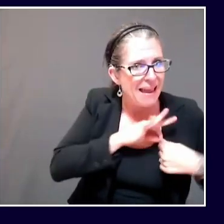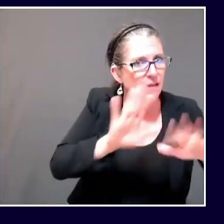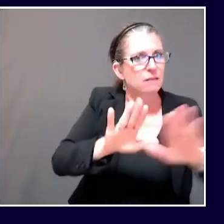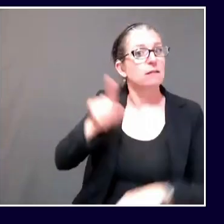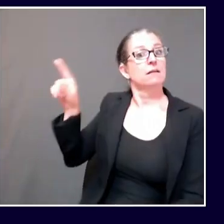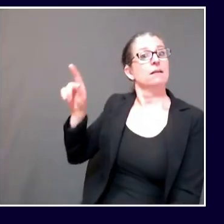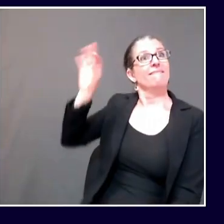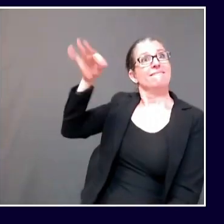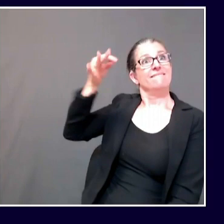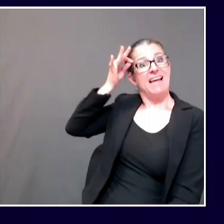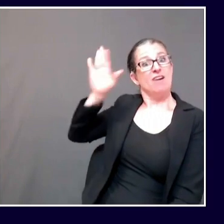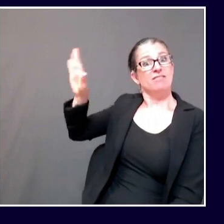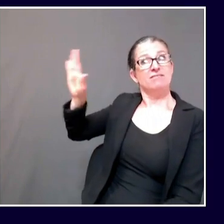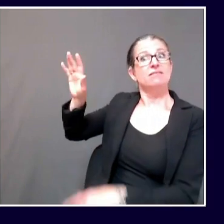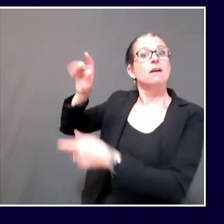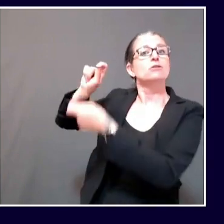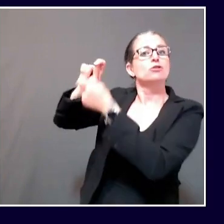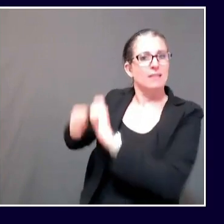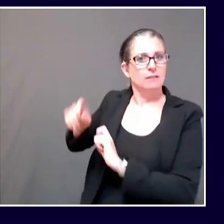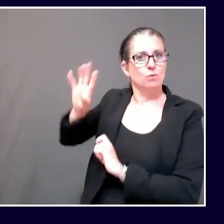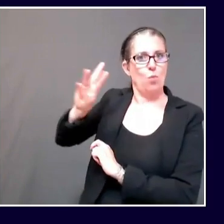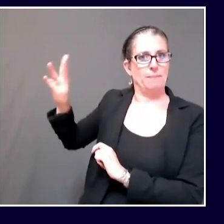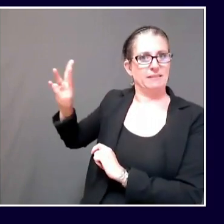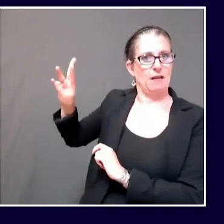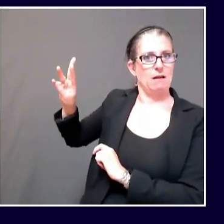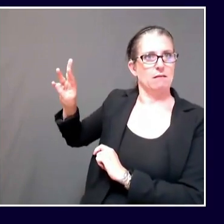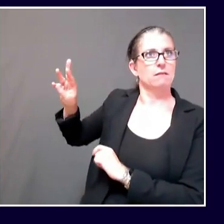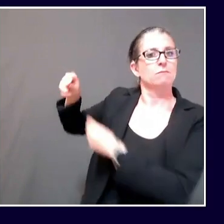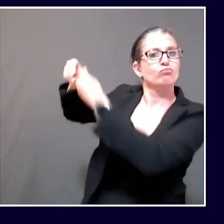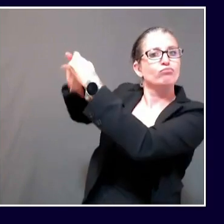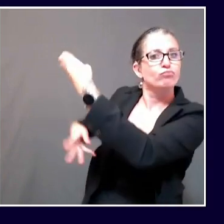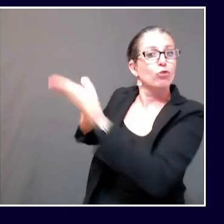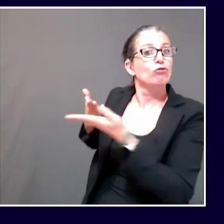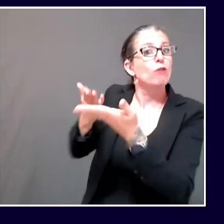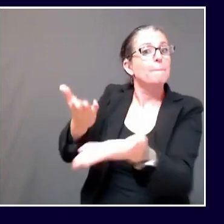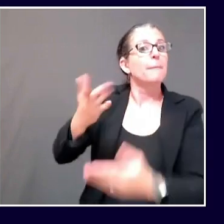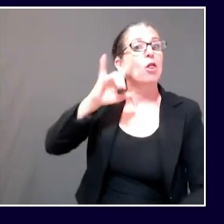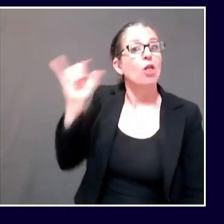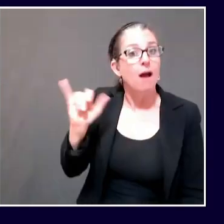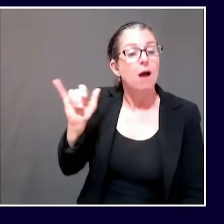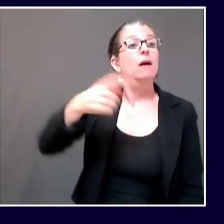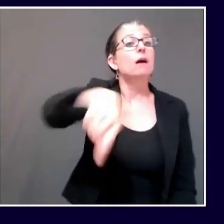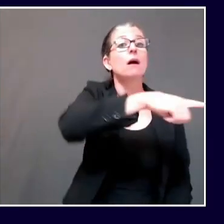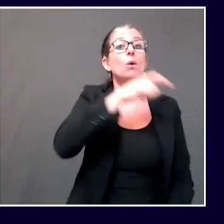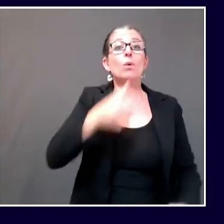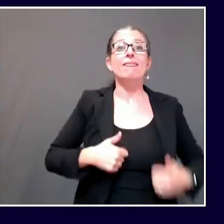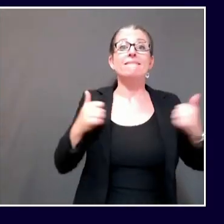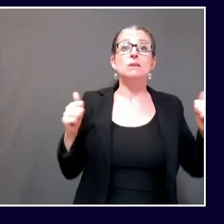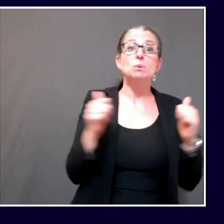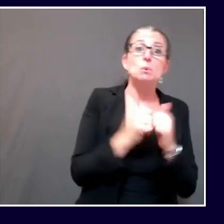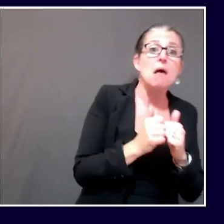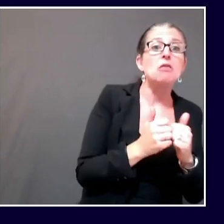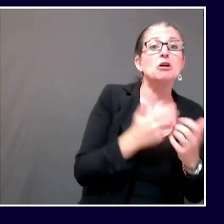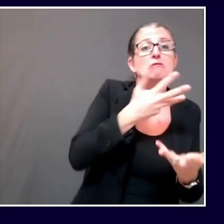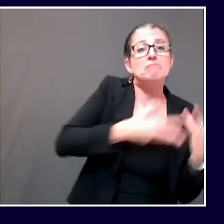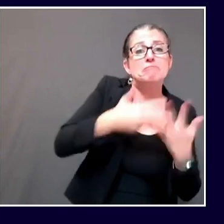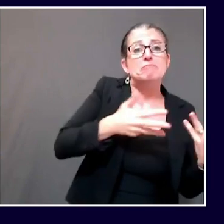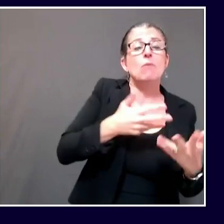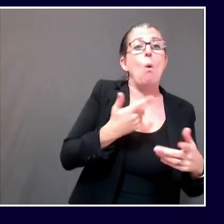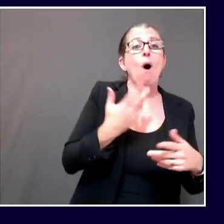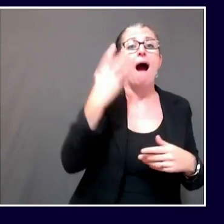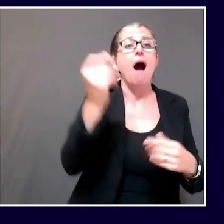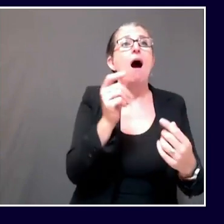what it says now is if you have been in close contact with a person with COVID-19 infection, but you do not